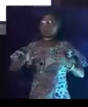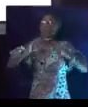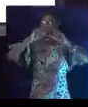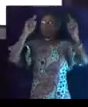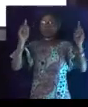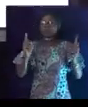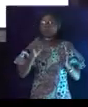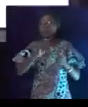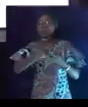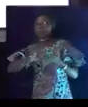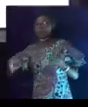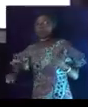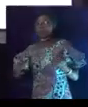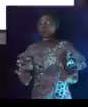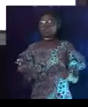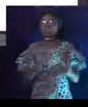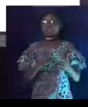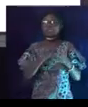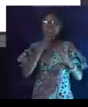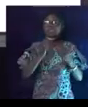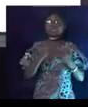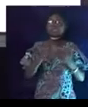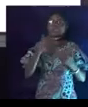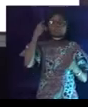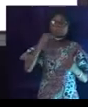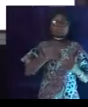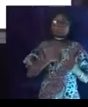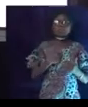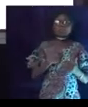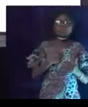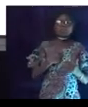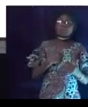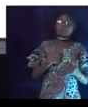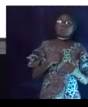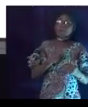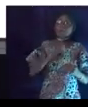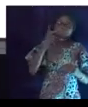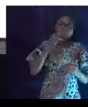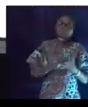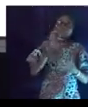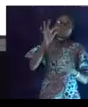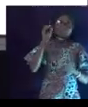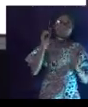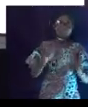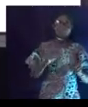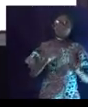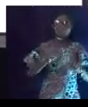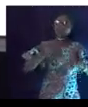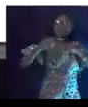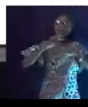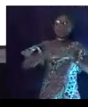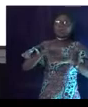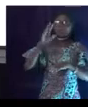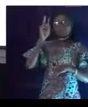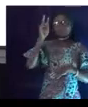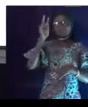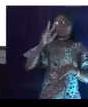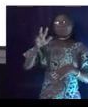So now subtracting 32 from here, I have 63 degrees Celsius. Now I'm ready to multiply by